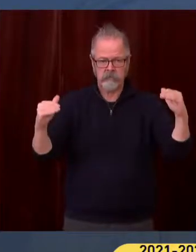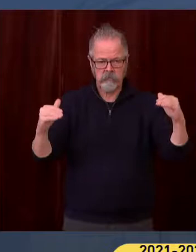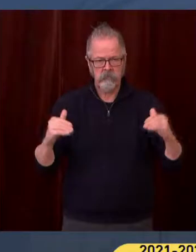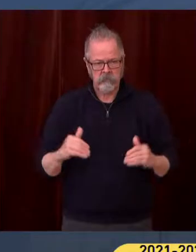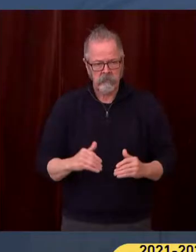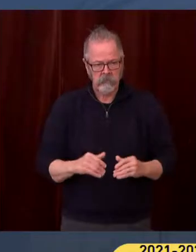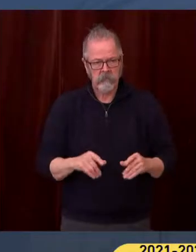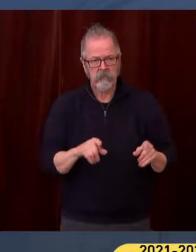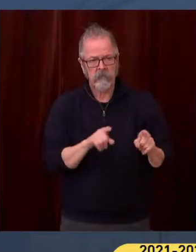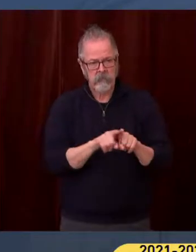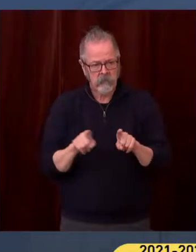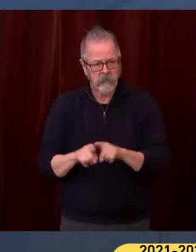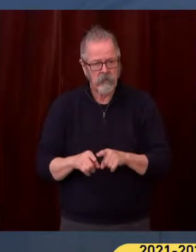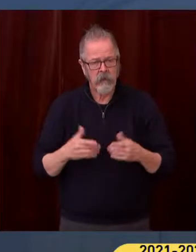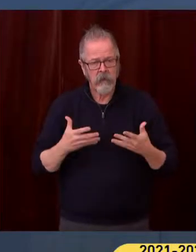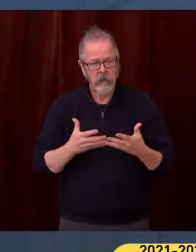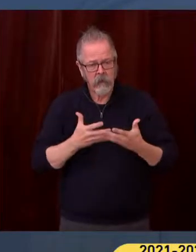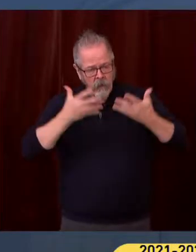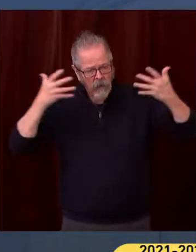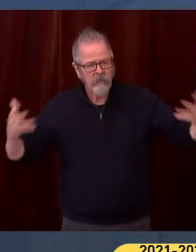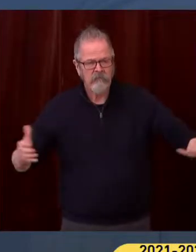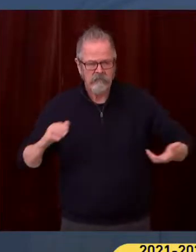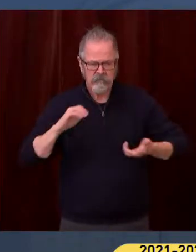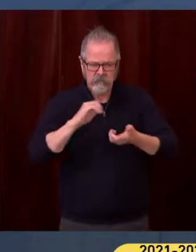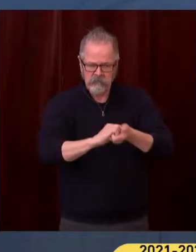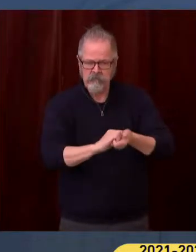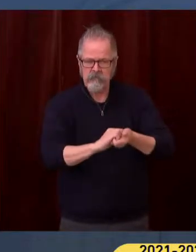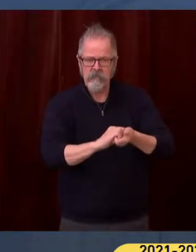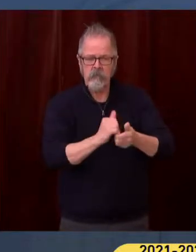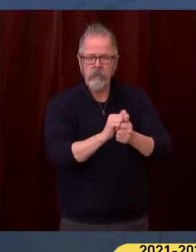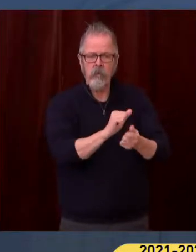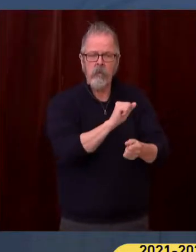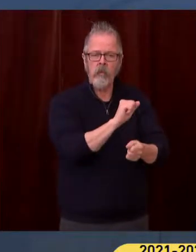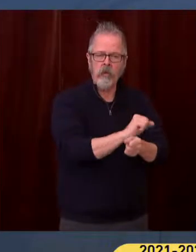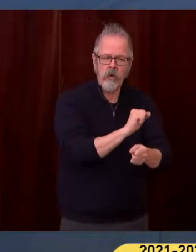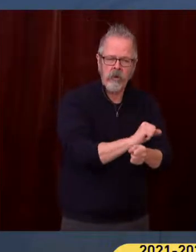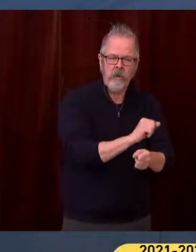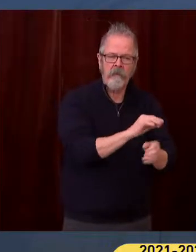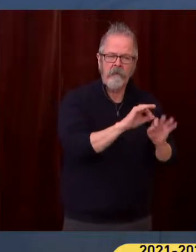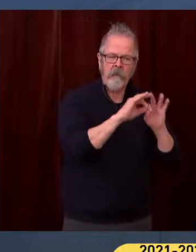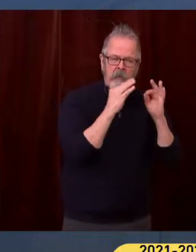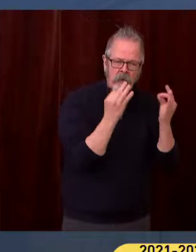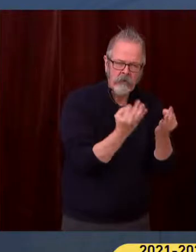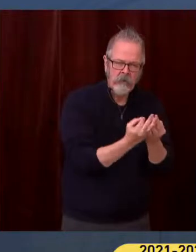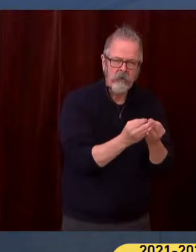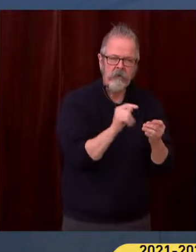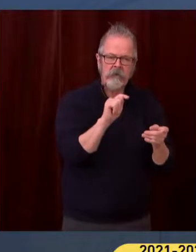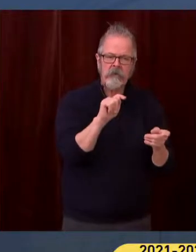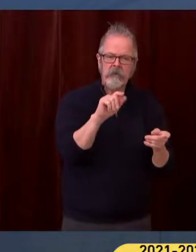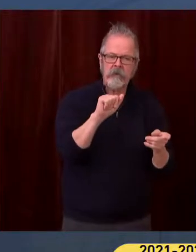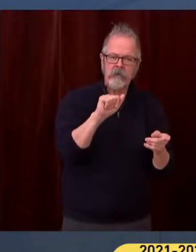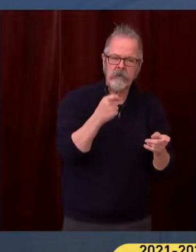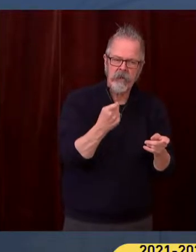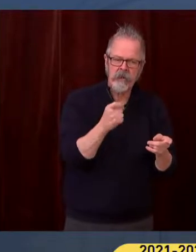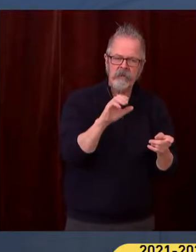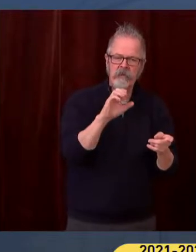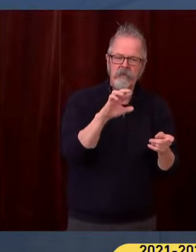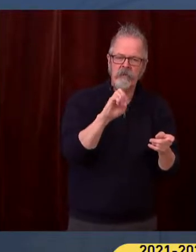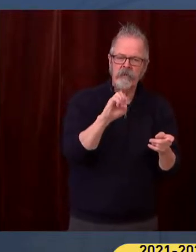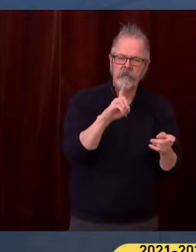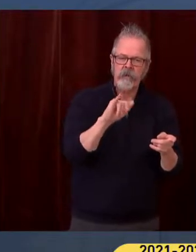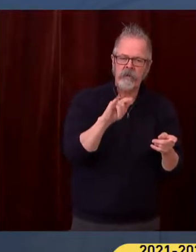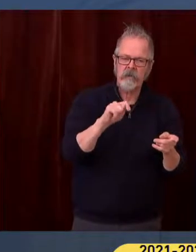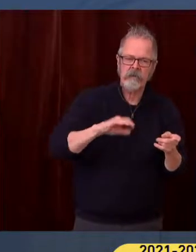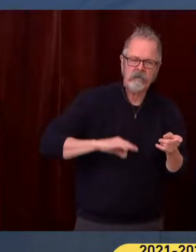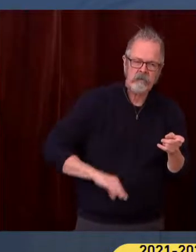credit was approved by the legislature in 2008, but it's never been funded. And this would provide essentially